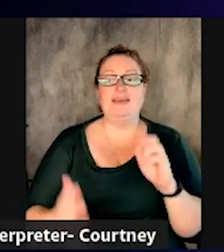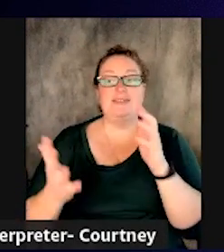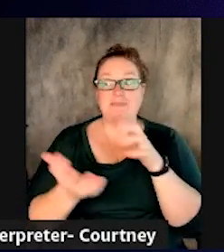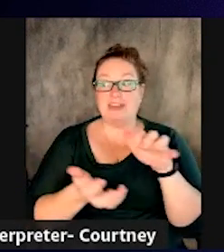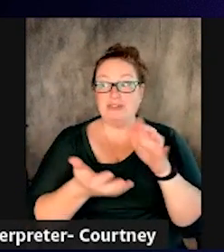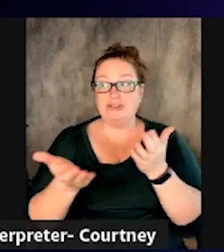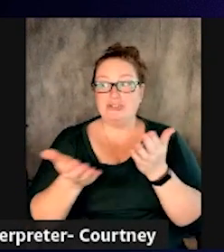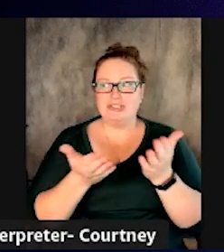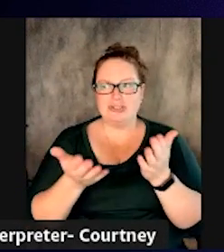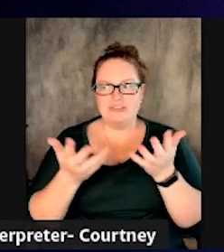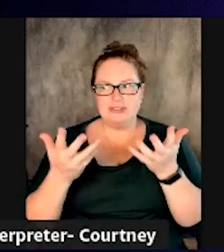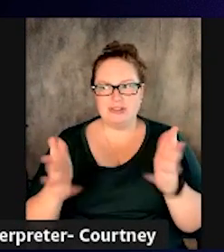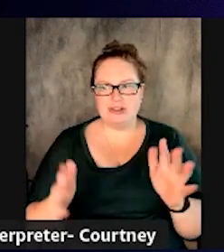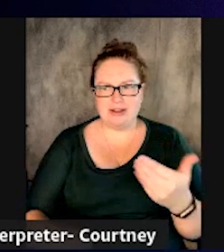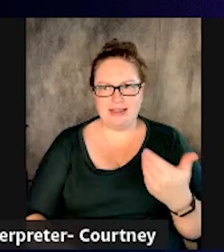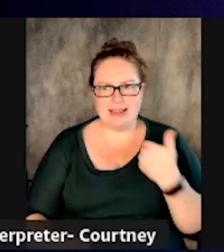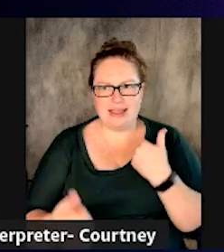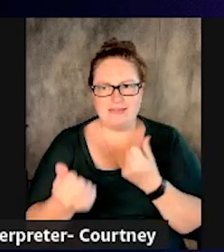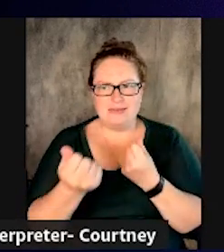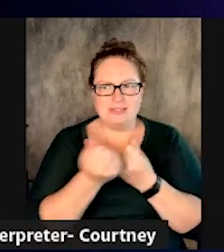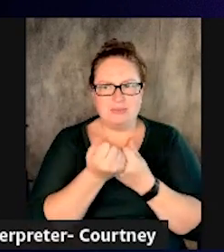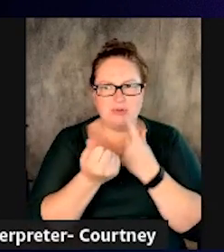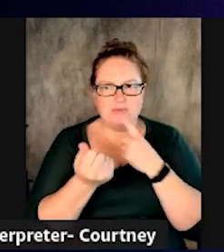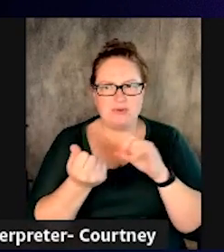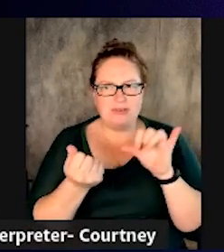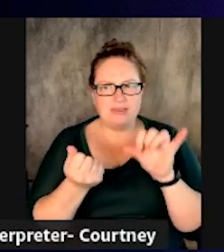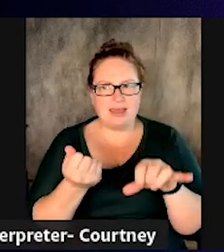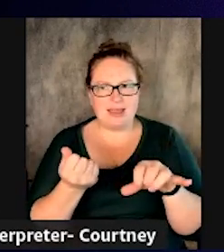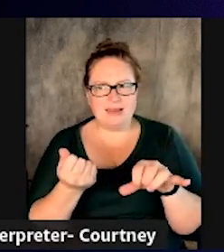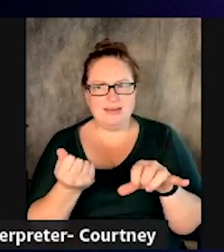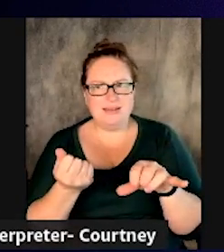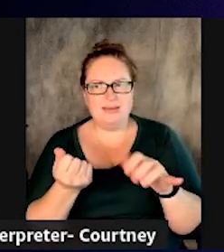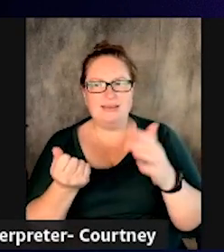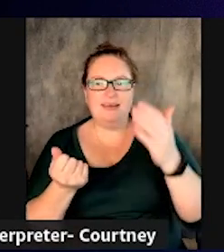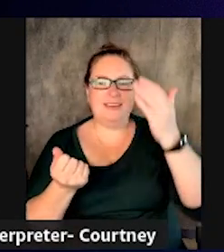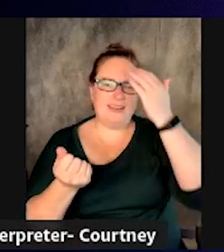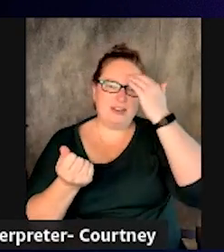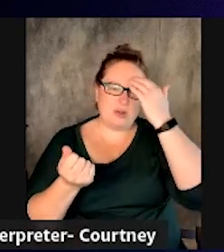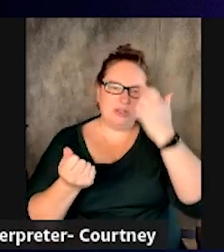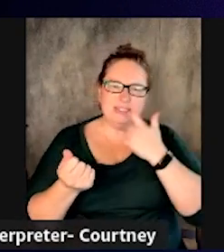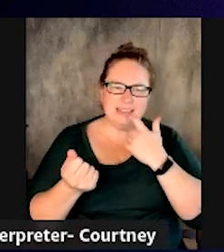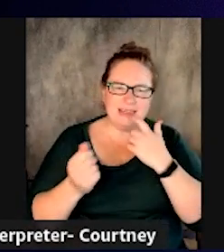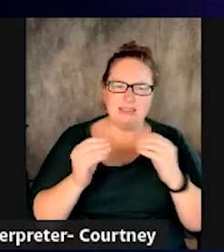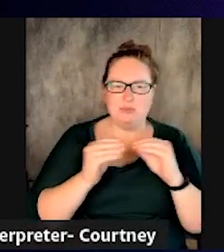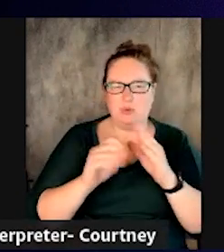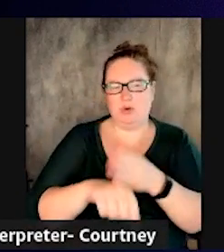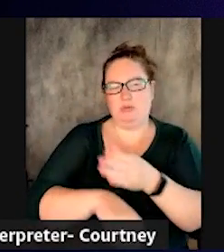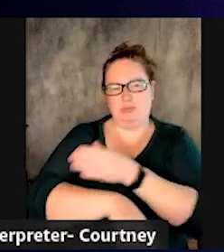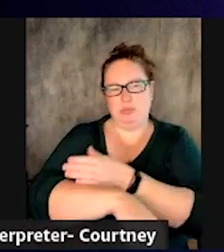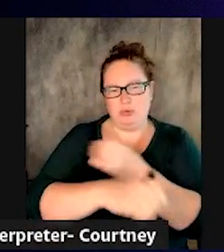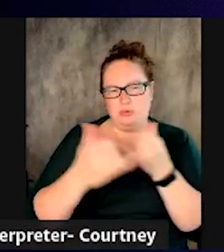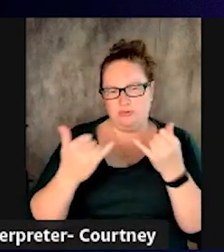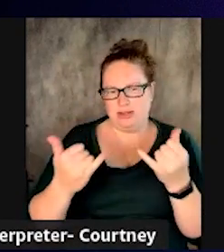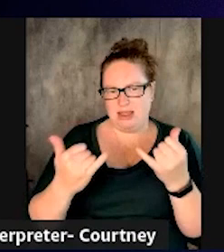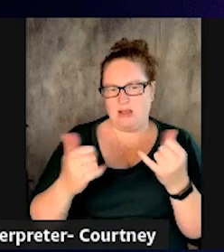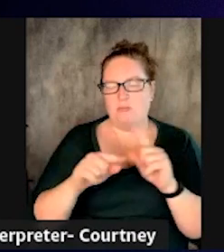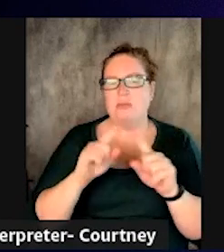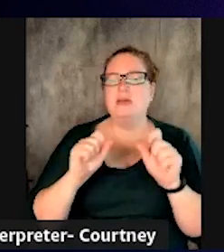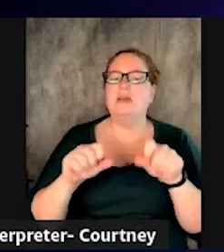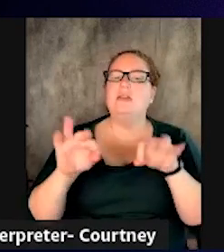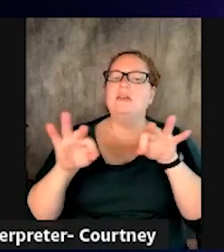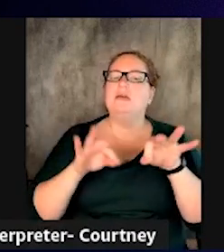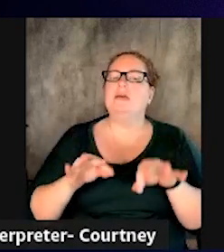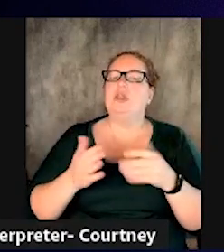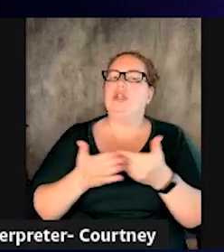already have support for the template? And I know you mentioned it's just more improved now. Can you kind of talk the differences between the